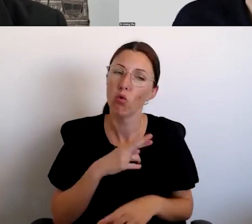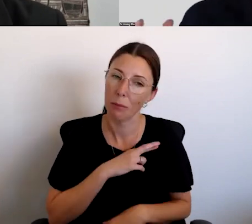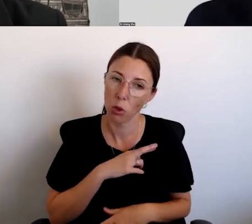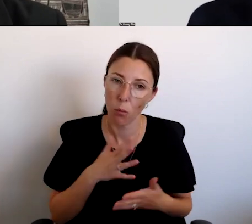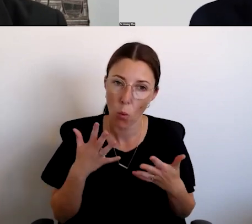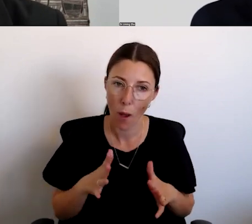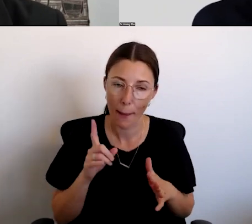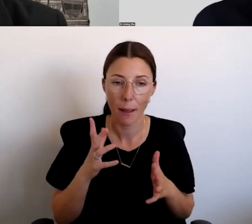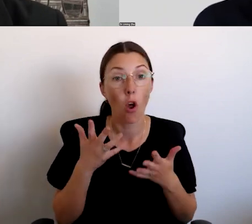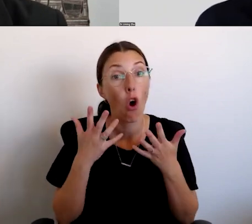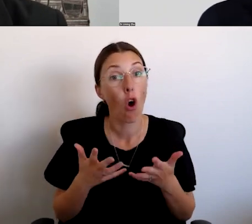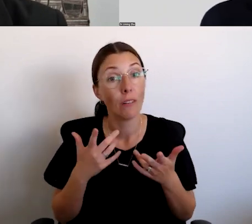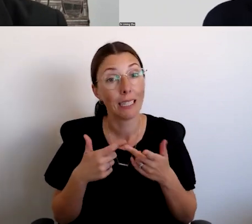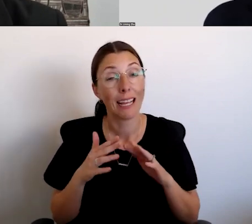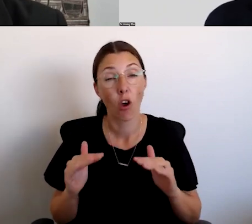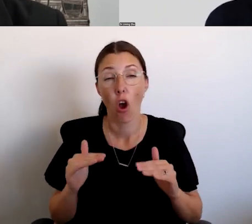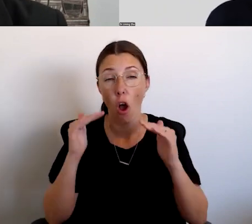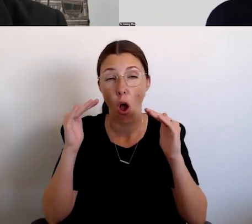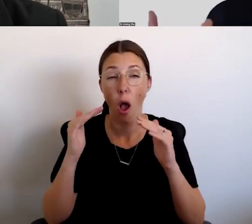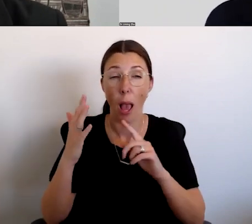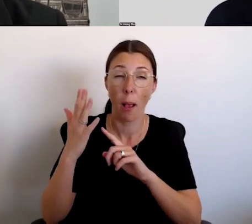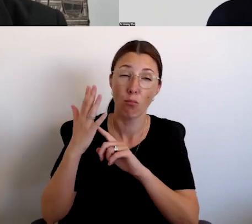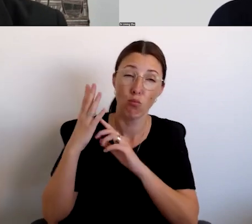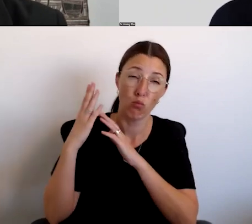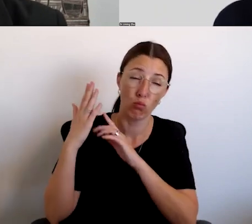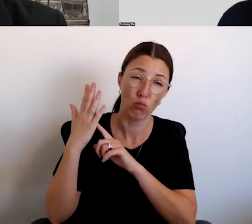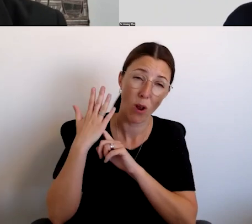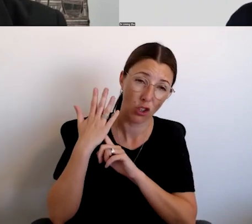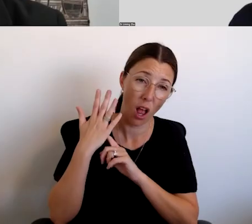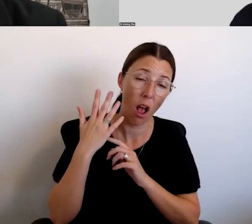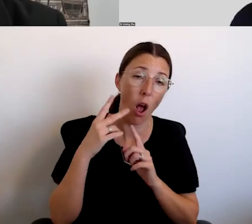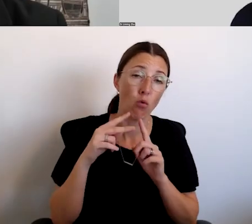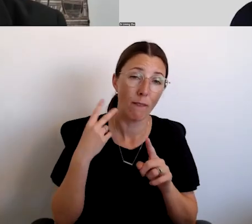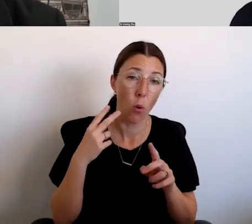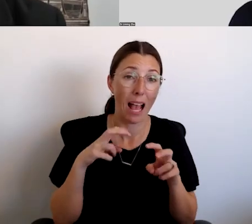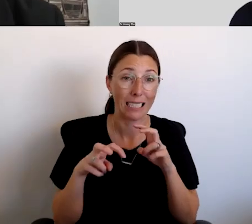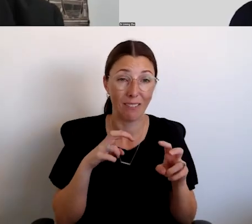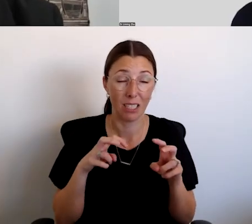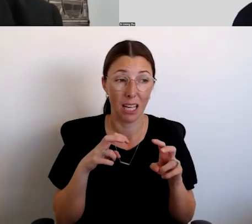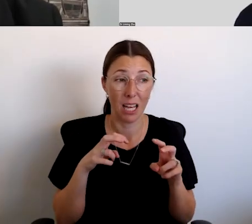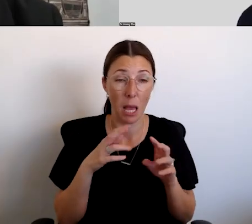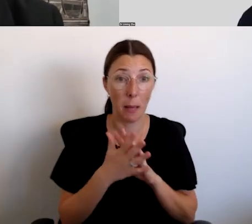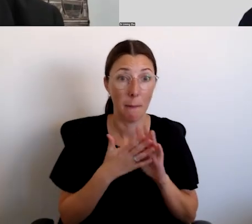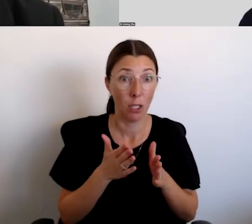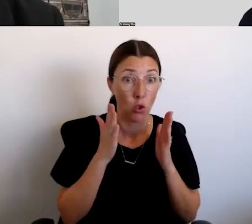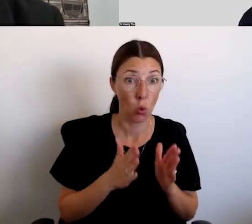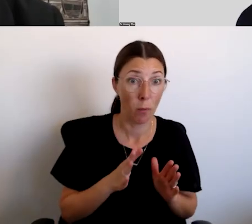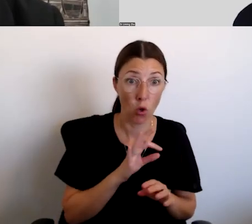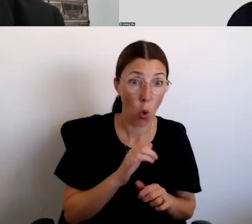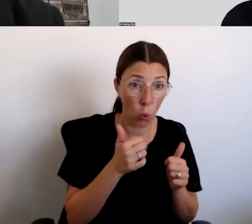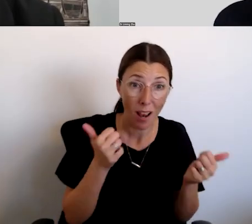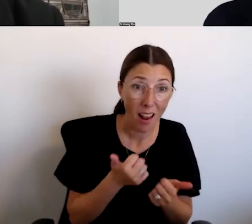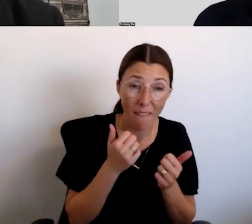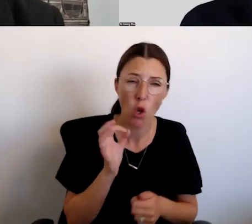of high pressure review tasks, it's not that human is not good enough, but human are not really spending enough time